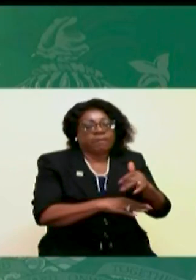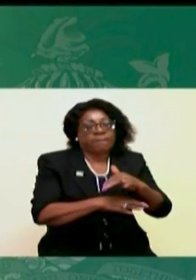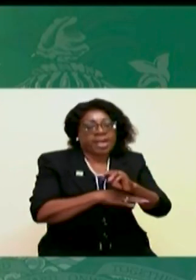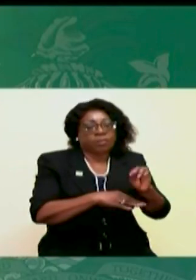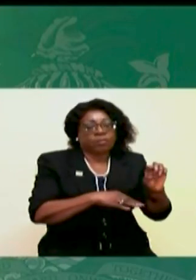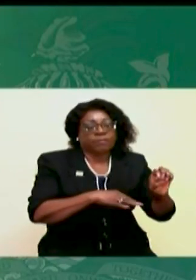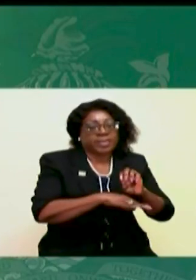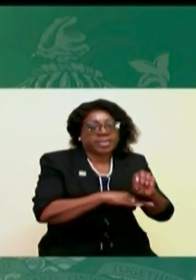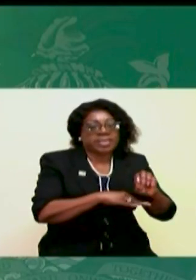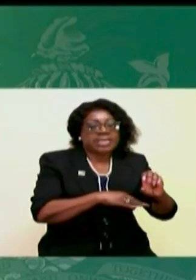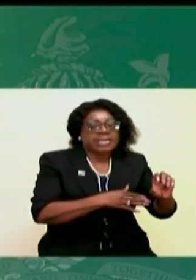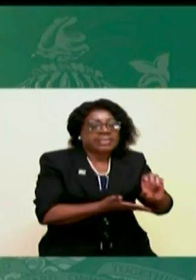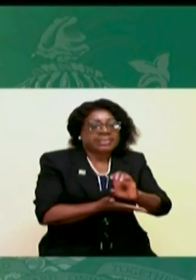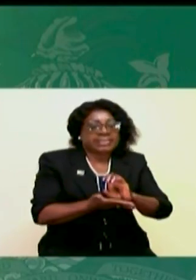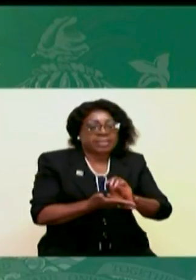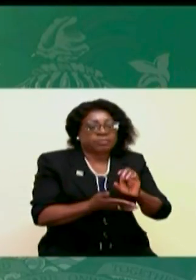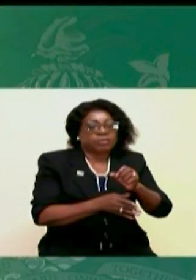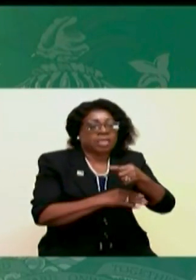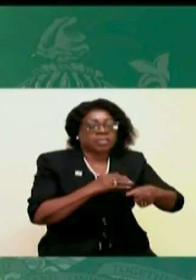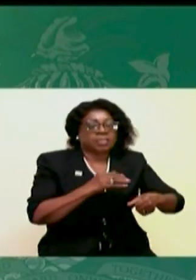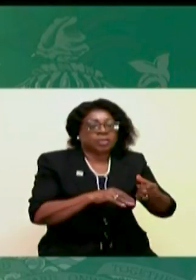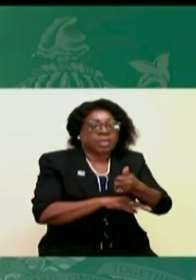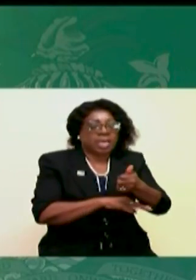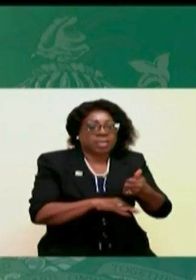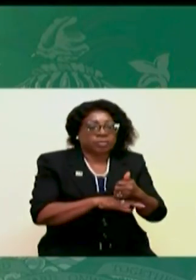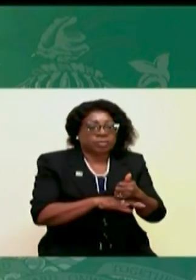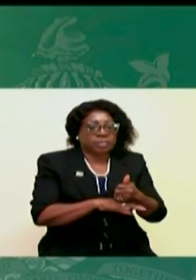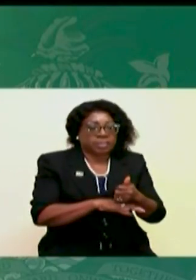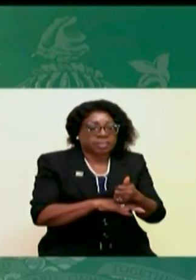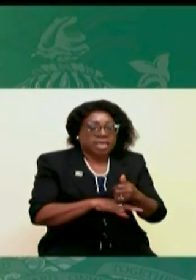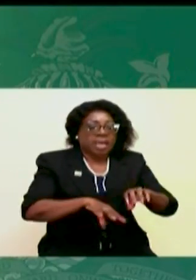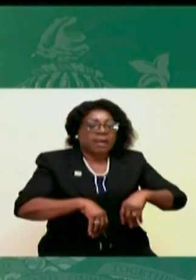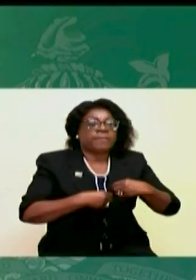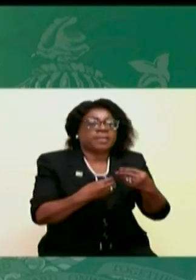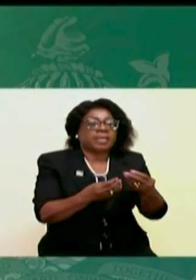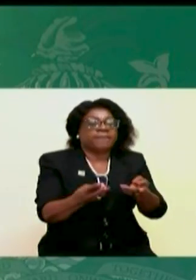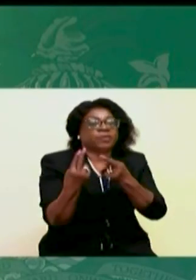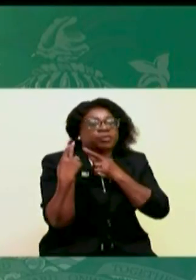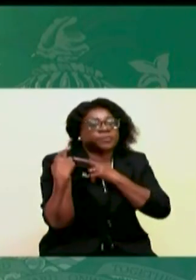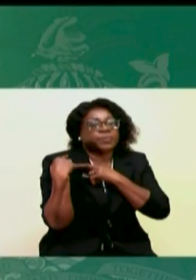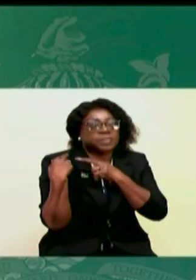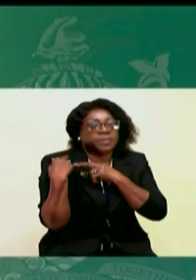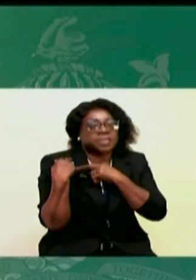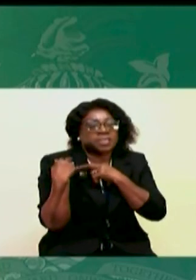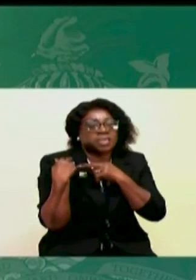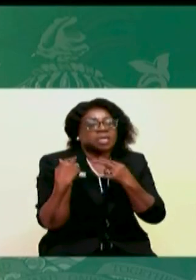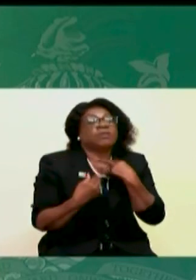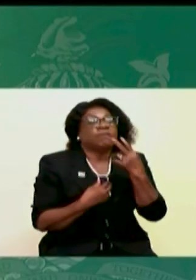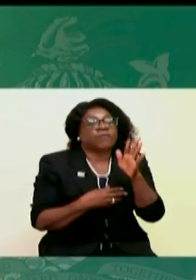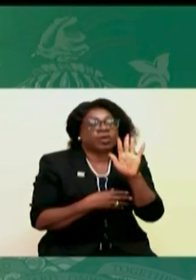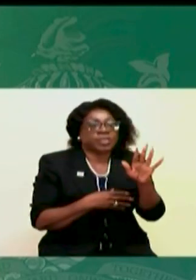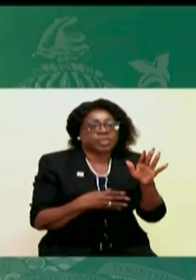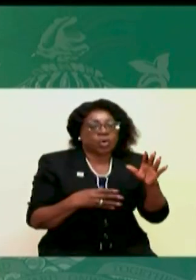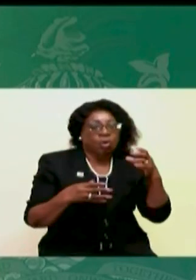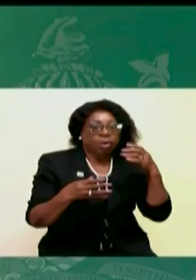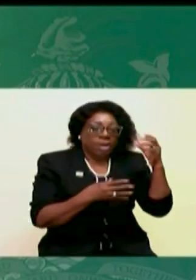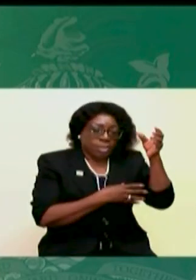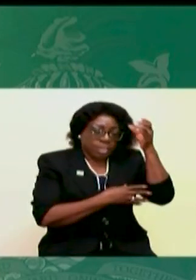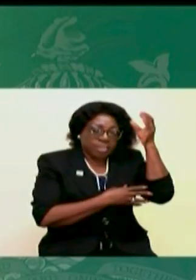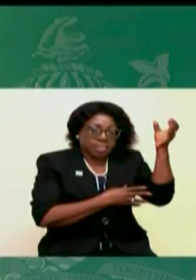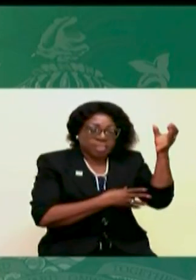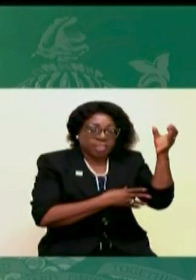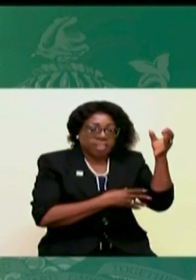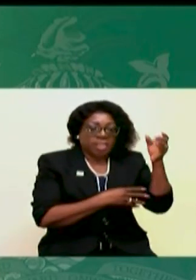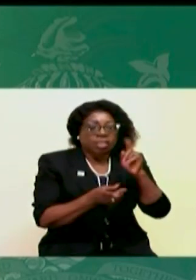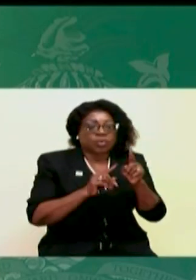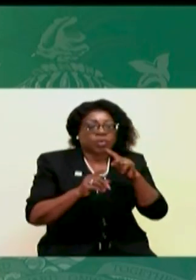Andros, I have been entrusted with the responsibility of voicing your concerns, advocating for